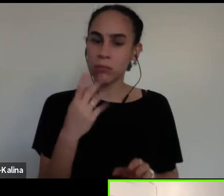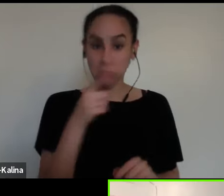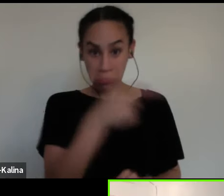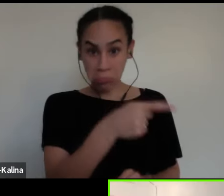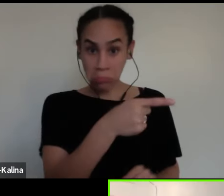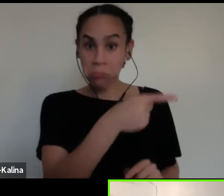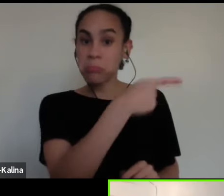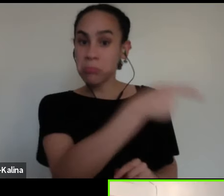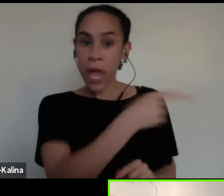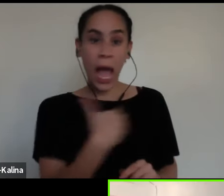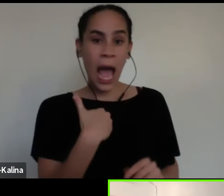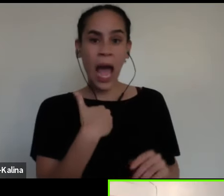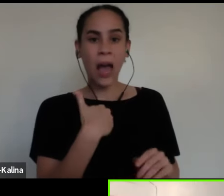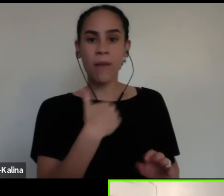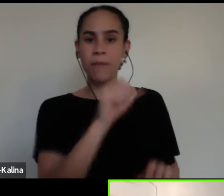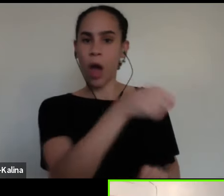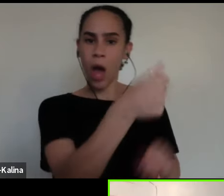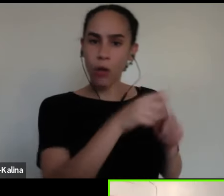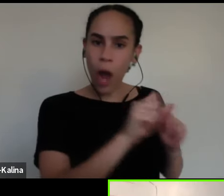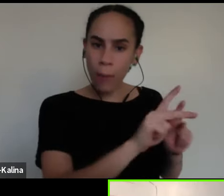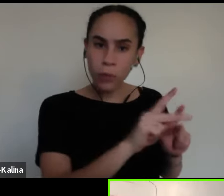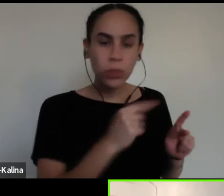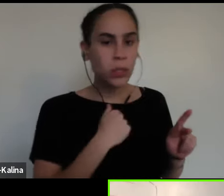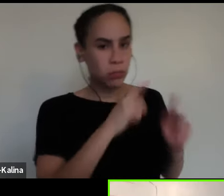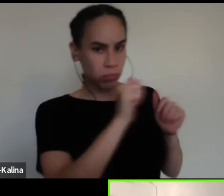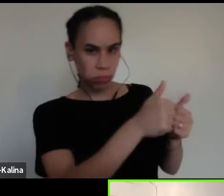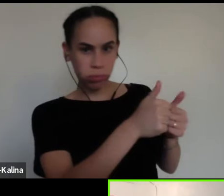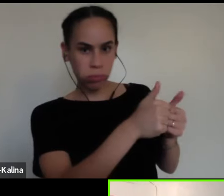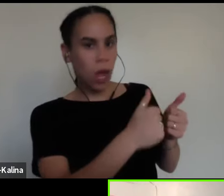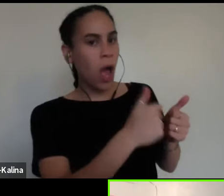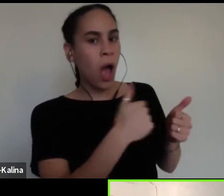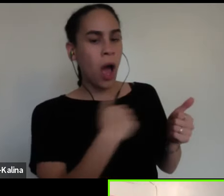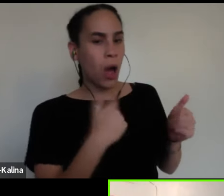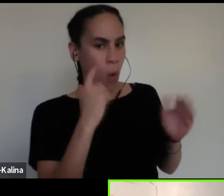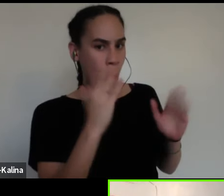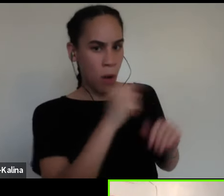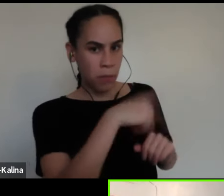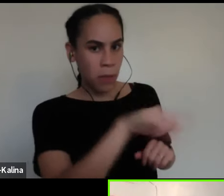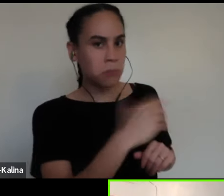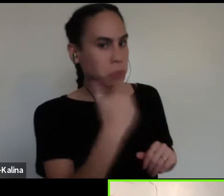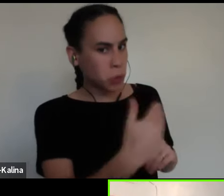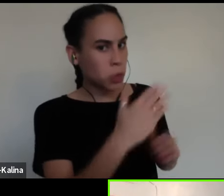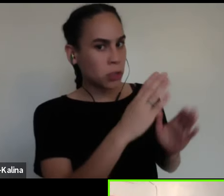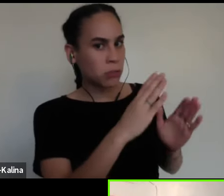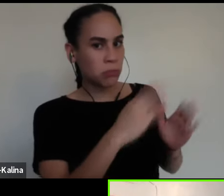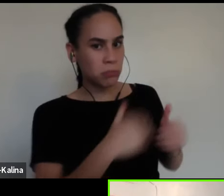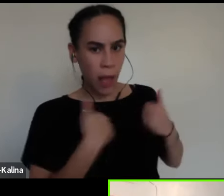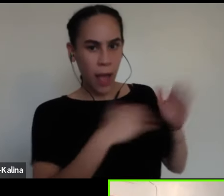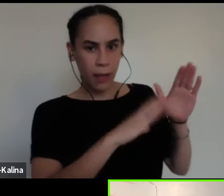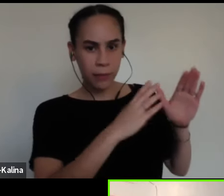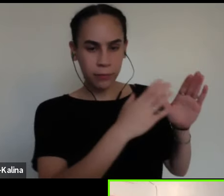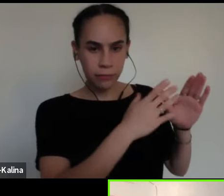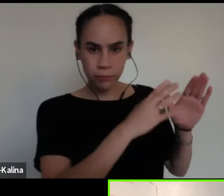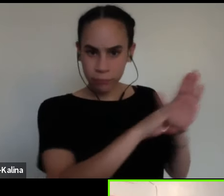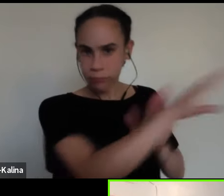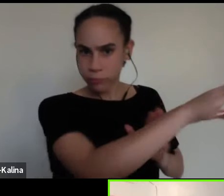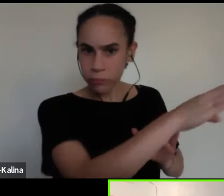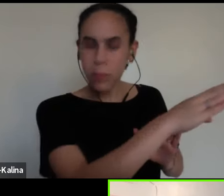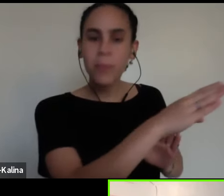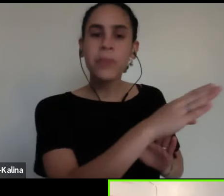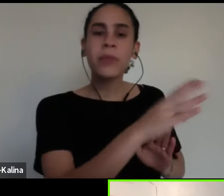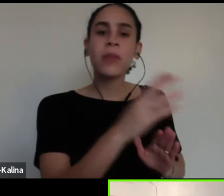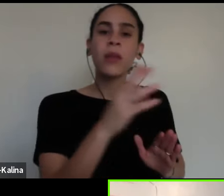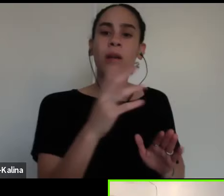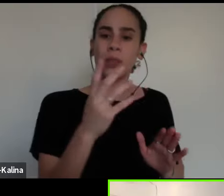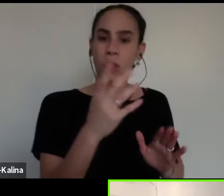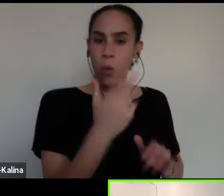and they will continue to be a friend to Bitwise unless they decide to try to burn down a building. Like, those are